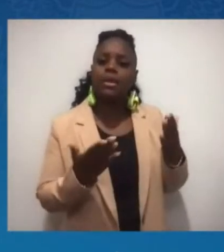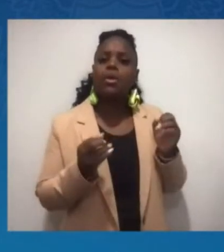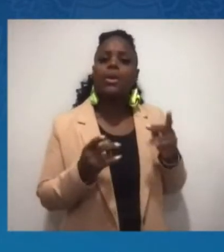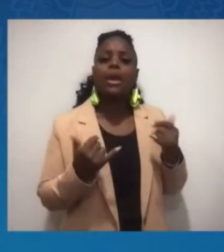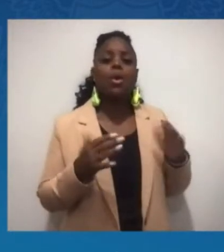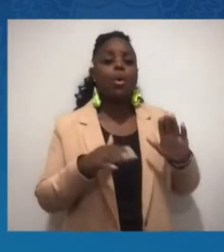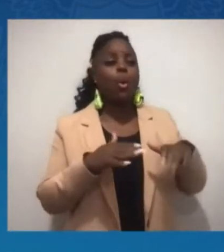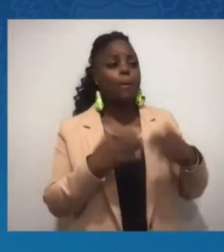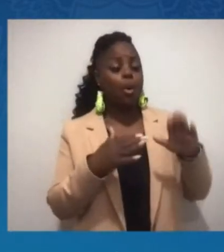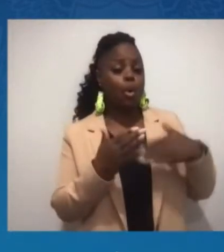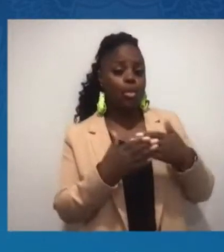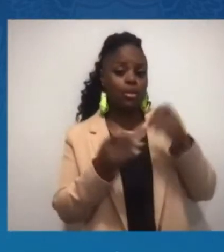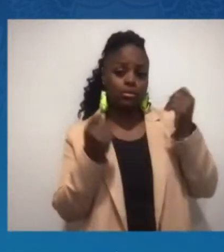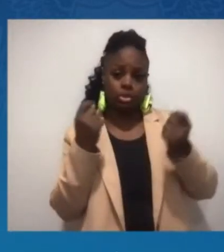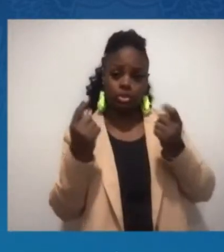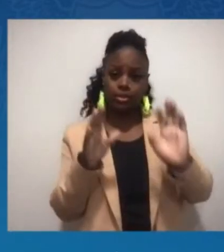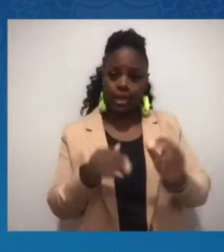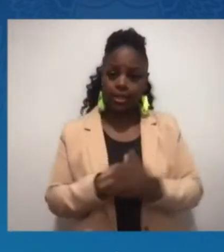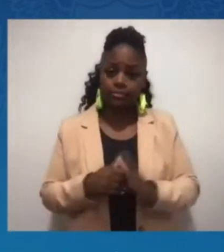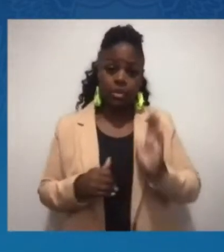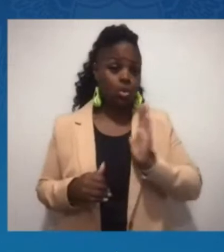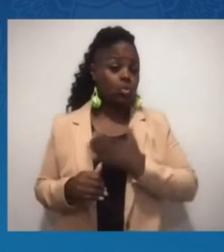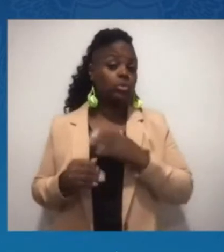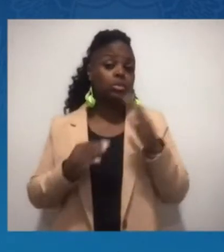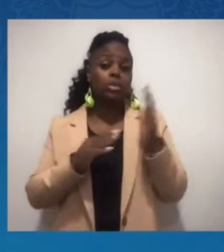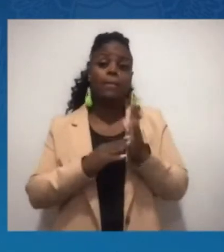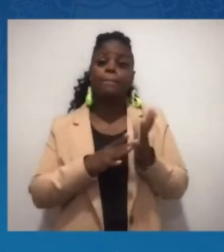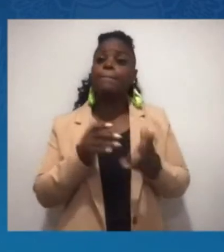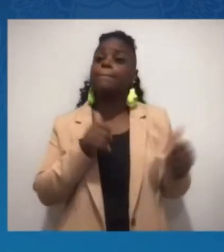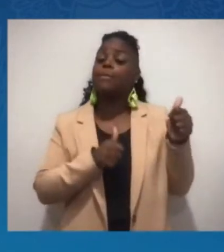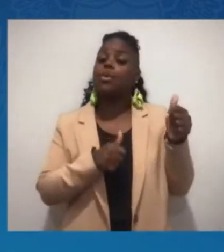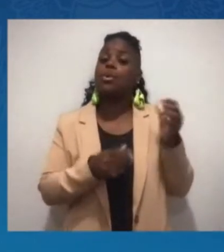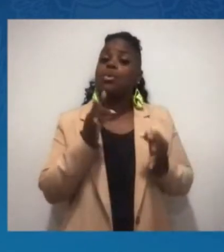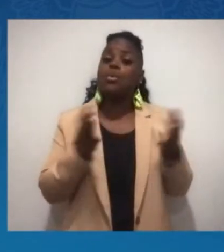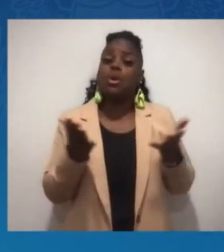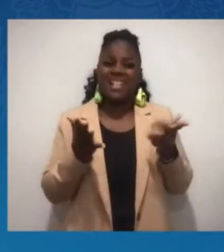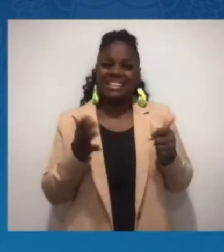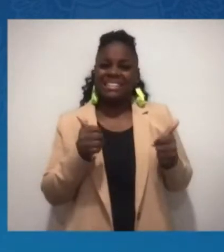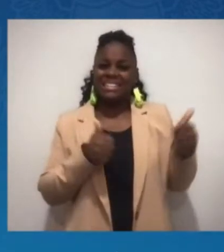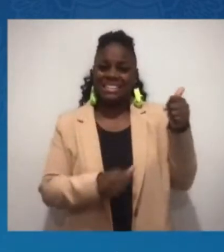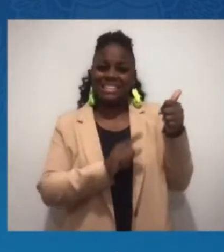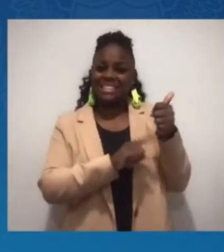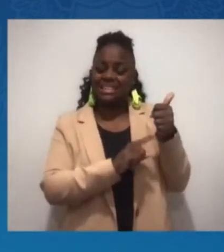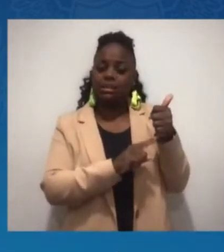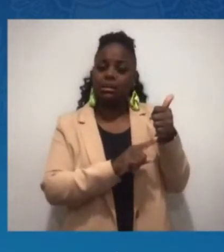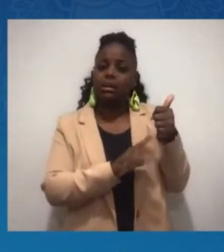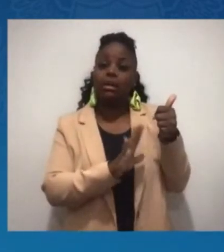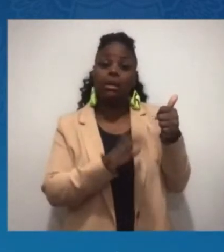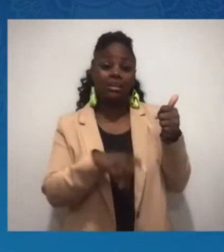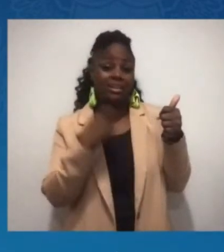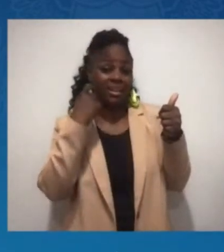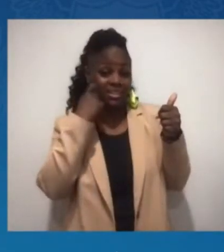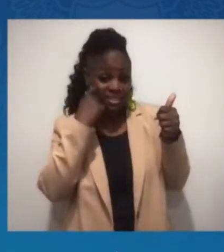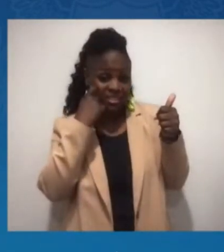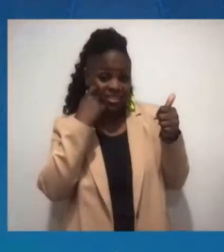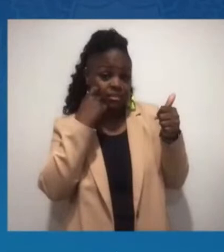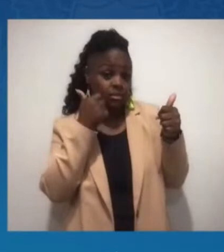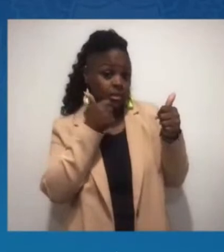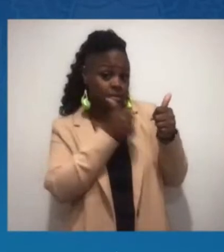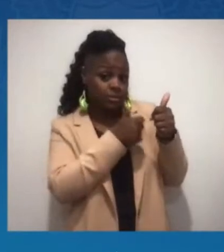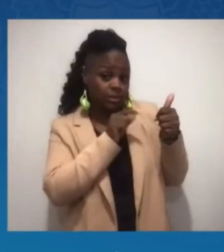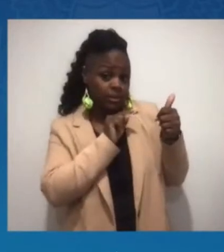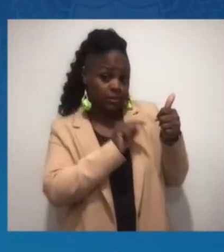our land, the United States Supreme Court, just took a